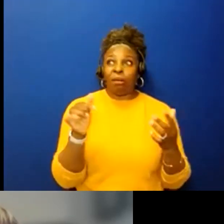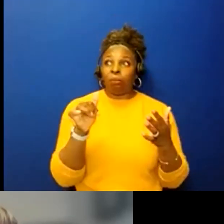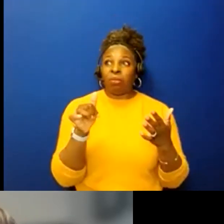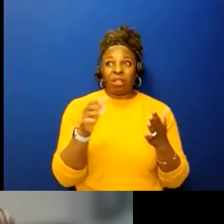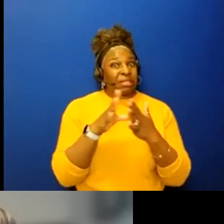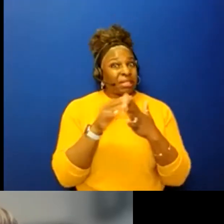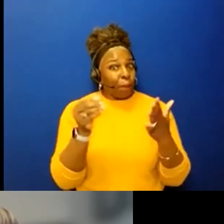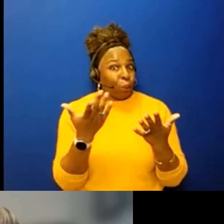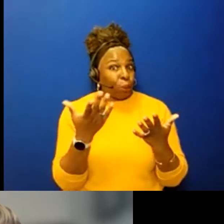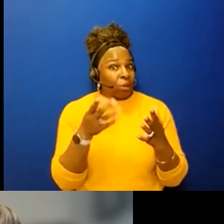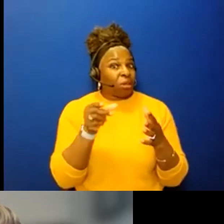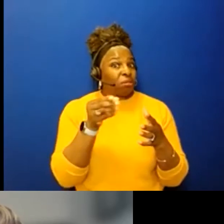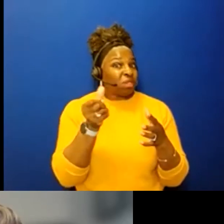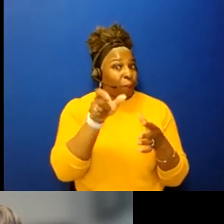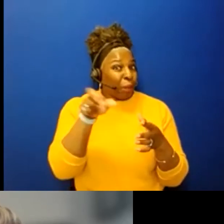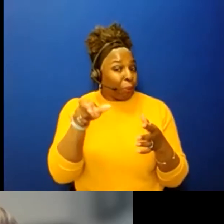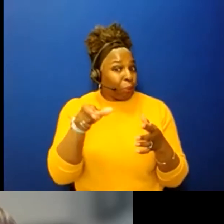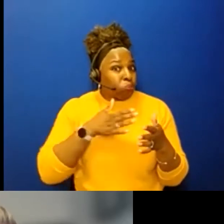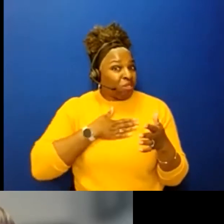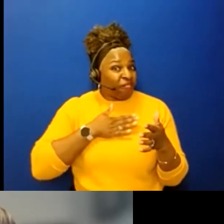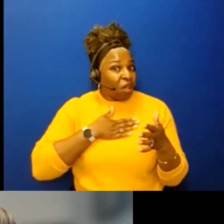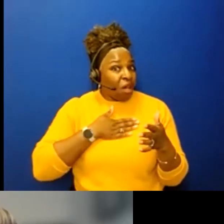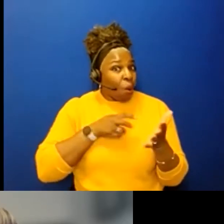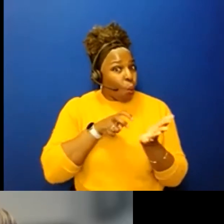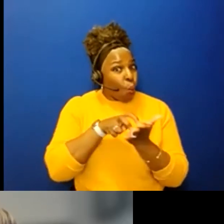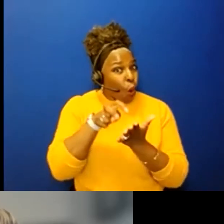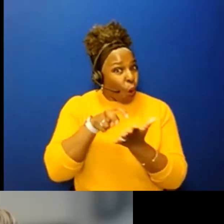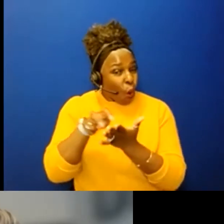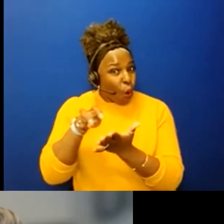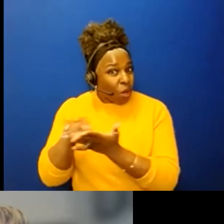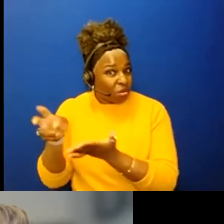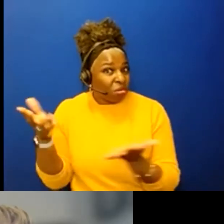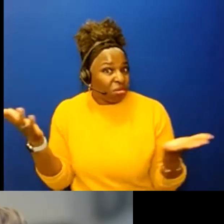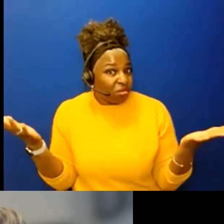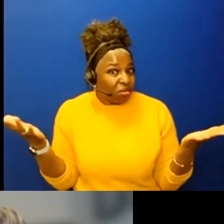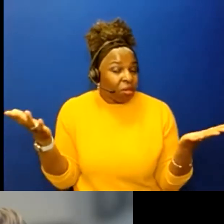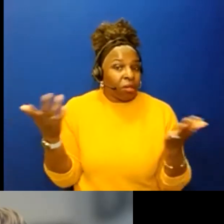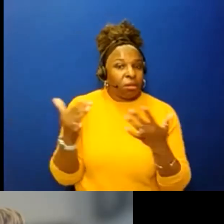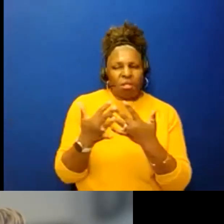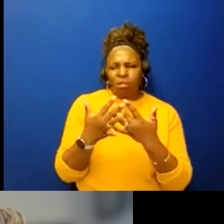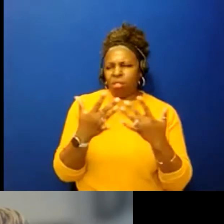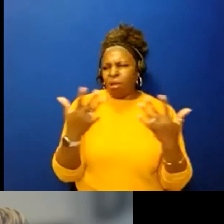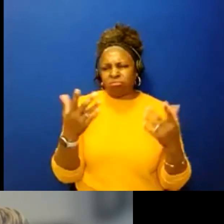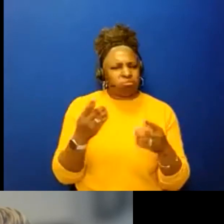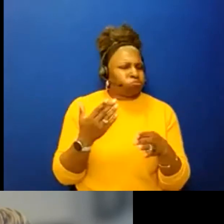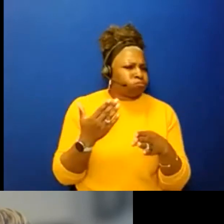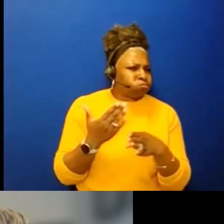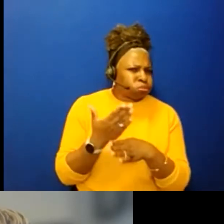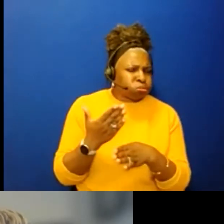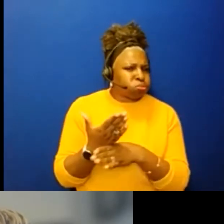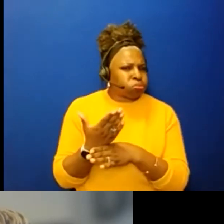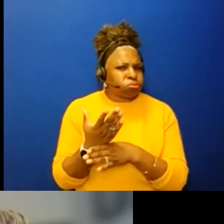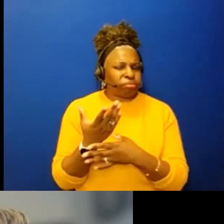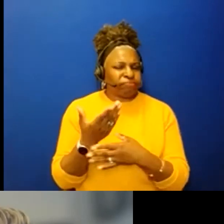used to love fell walking as well. I think there's loads of different activities people can get involved in, ultimately just focus on